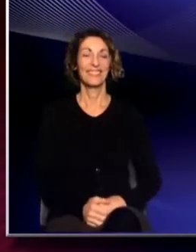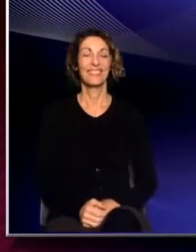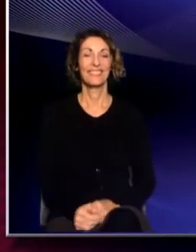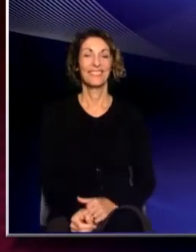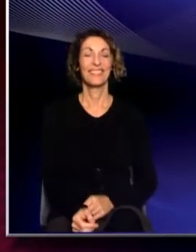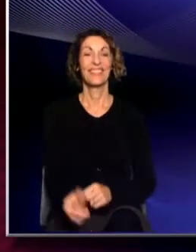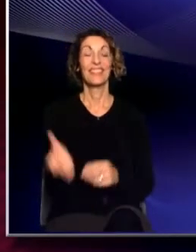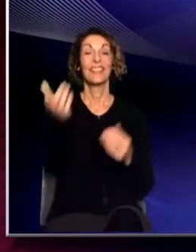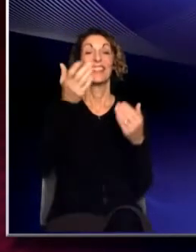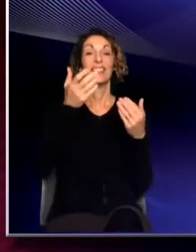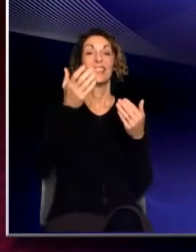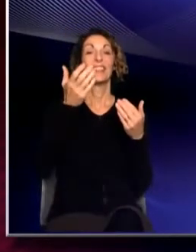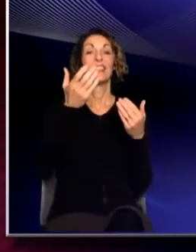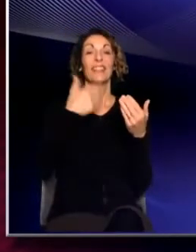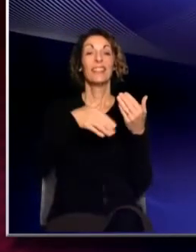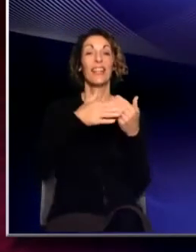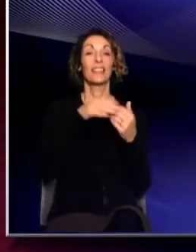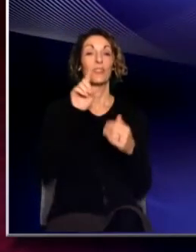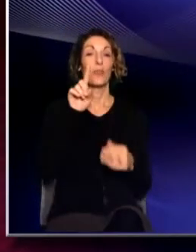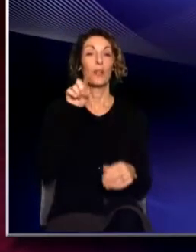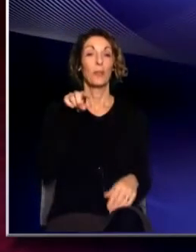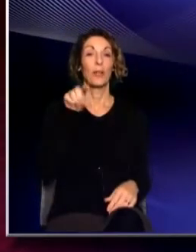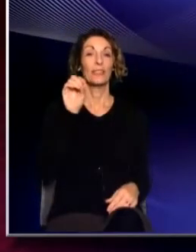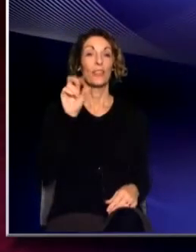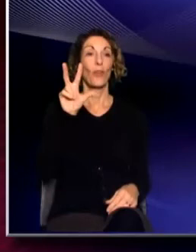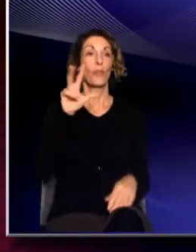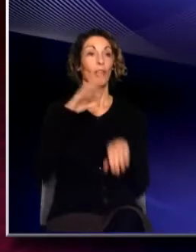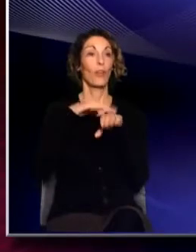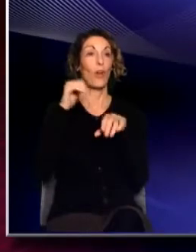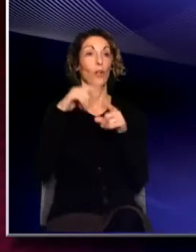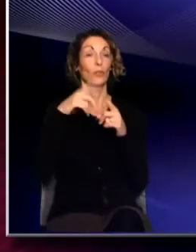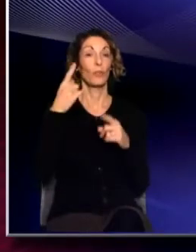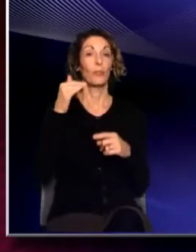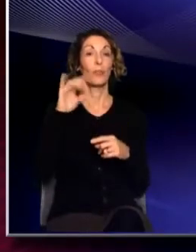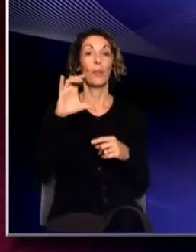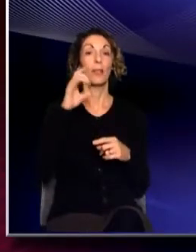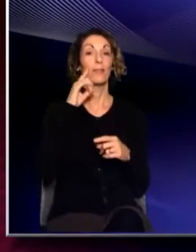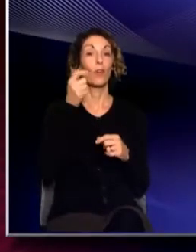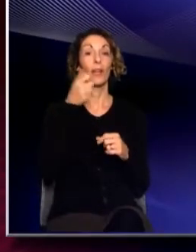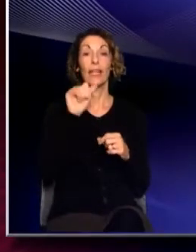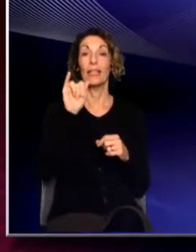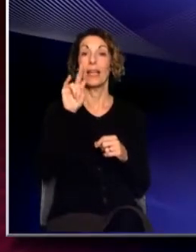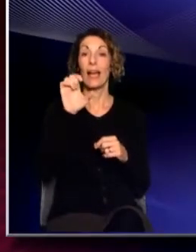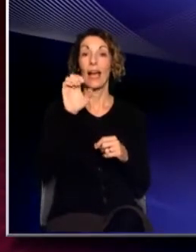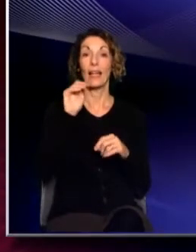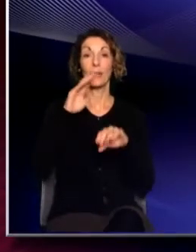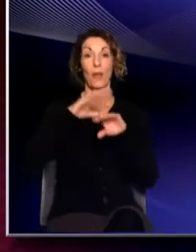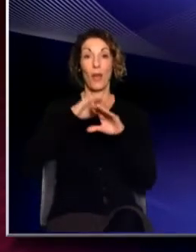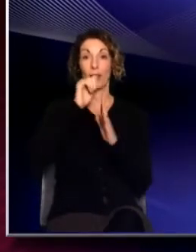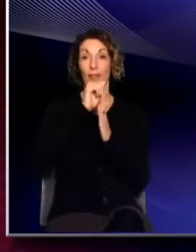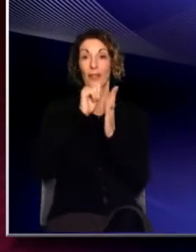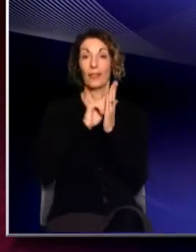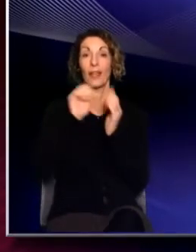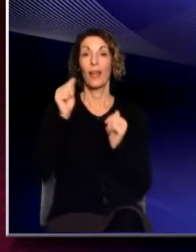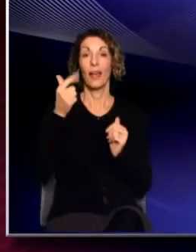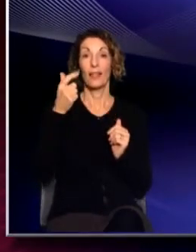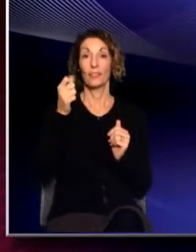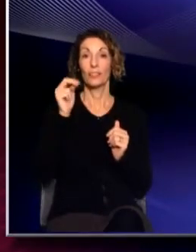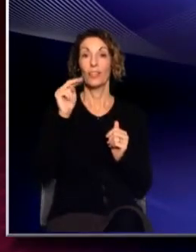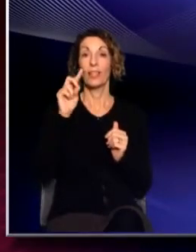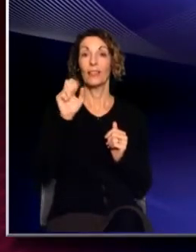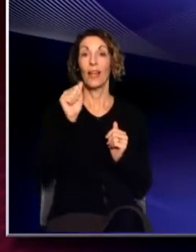Next is 1.03, call to the public for agendized items. Are there any requests to